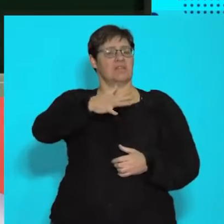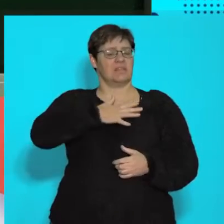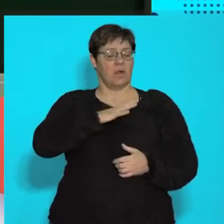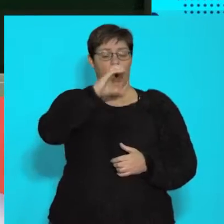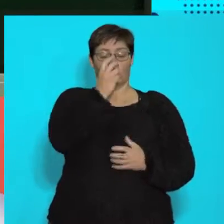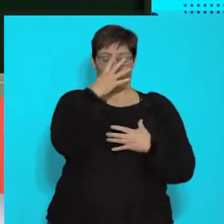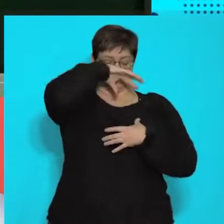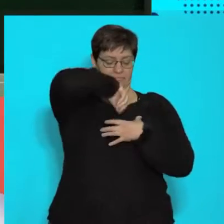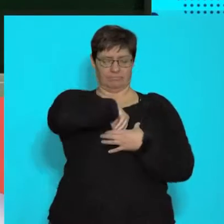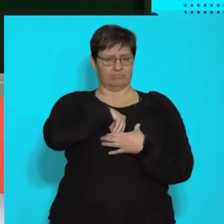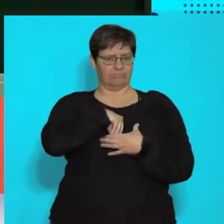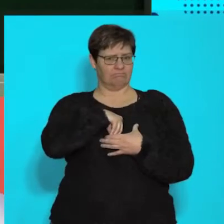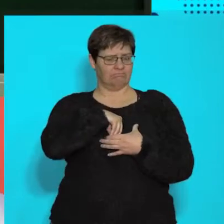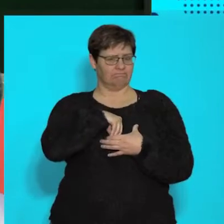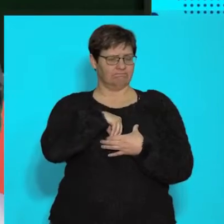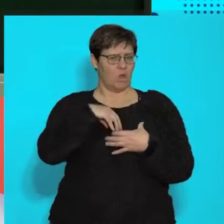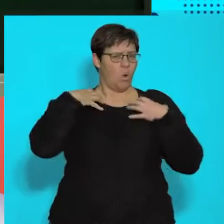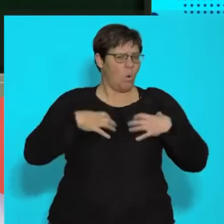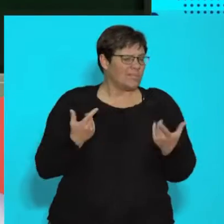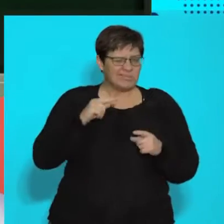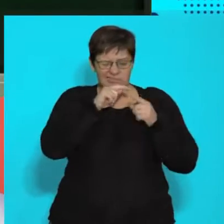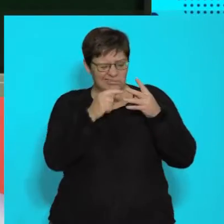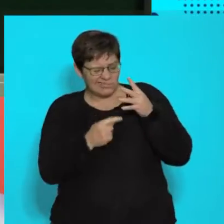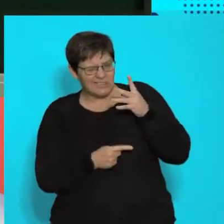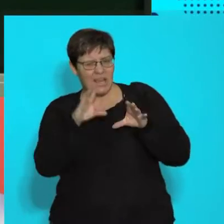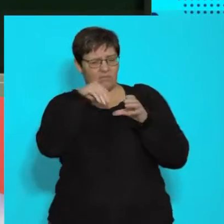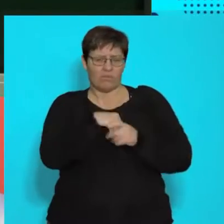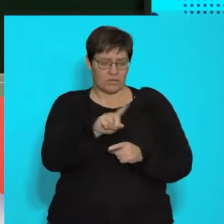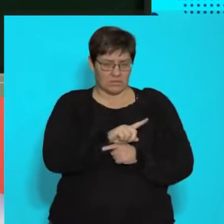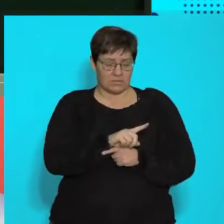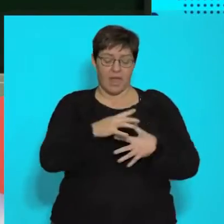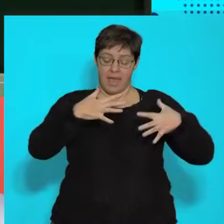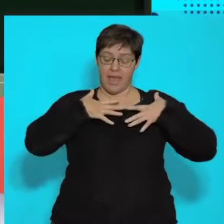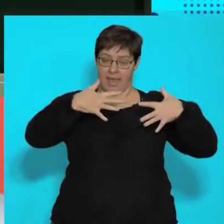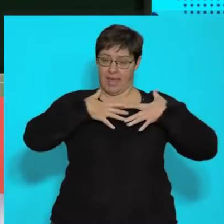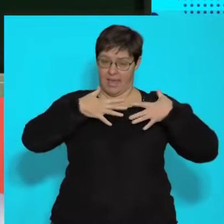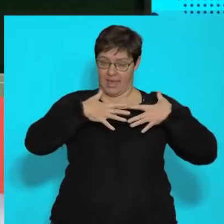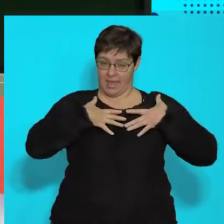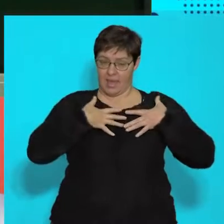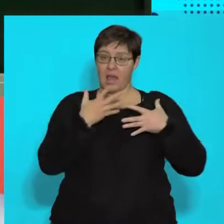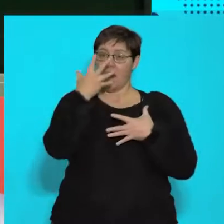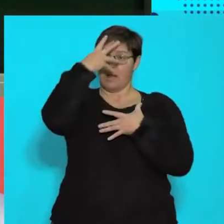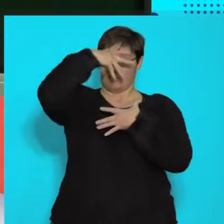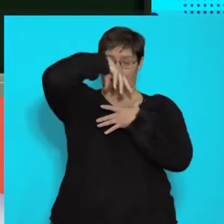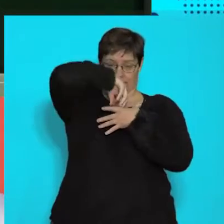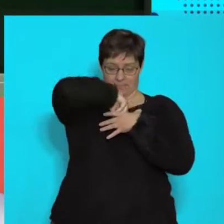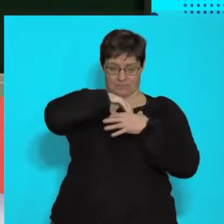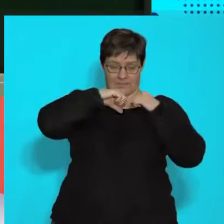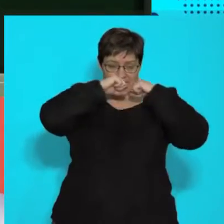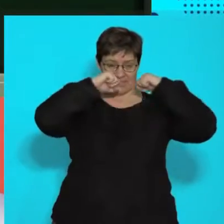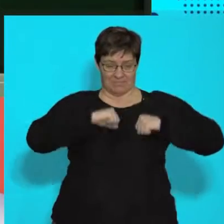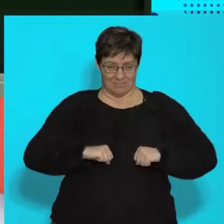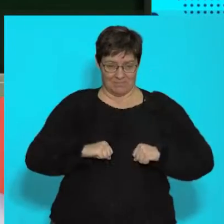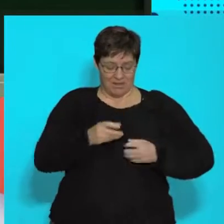in bringing in air in. Now, guys, it's a very simple concept. Air needs to be brought into the